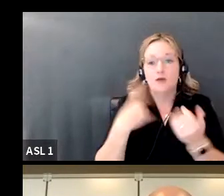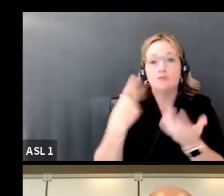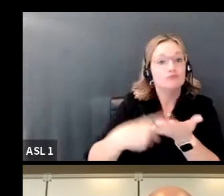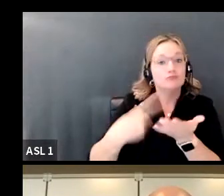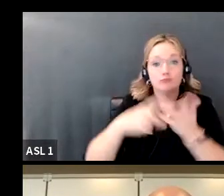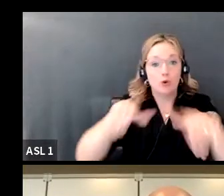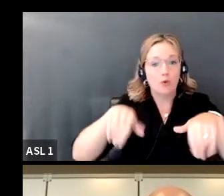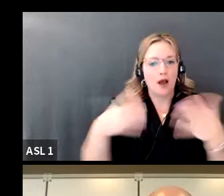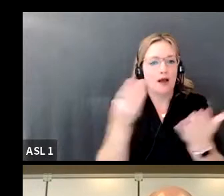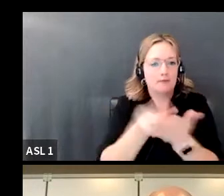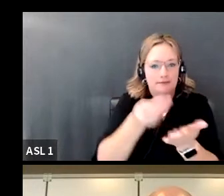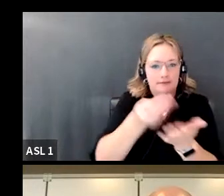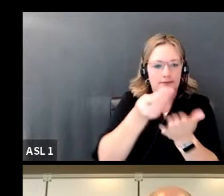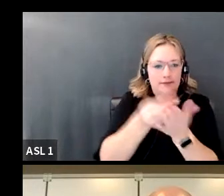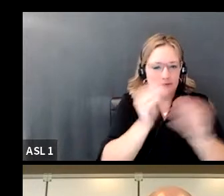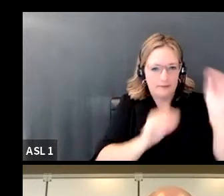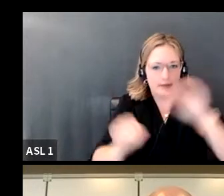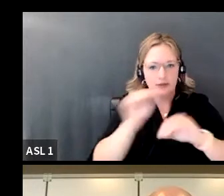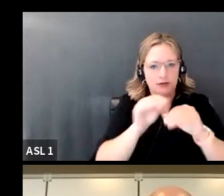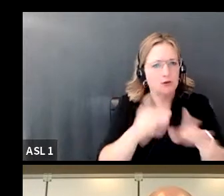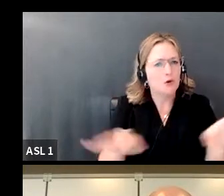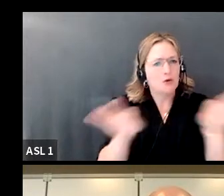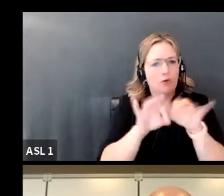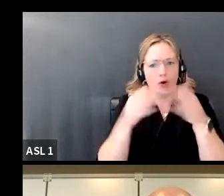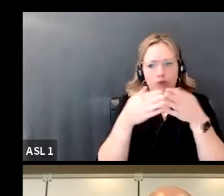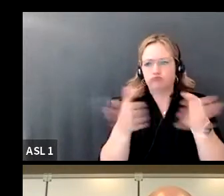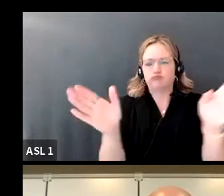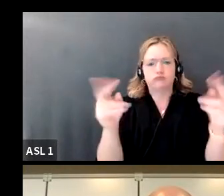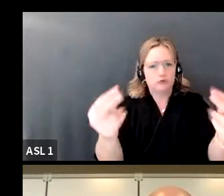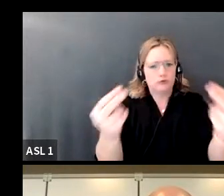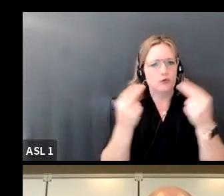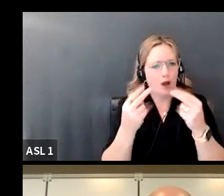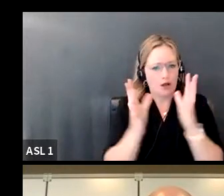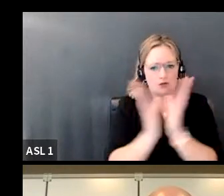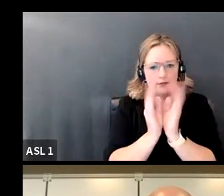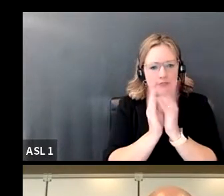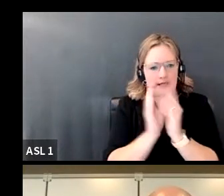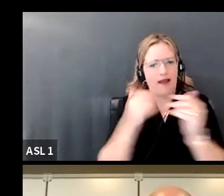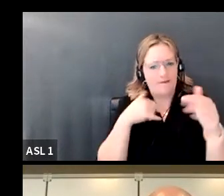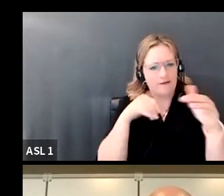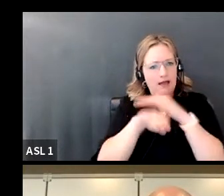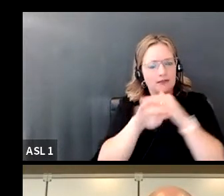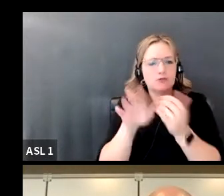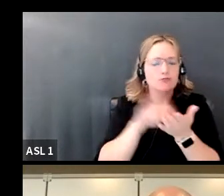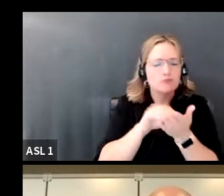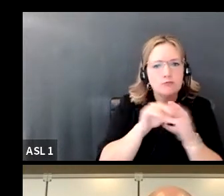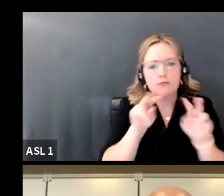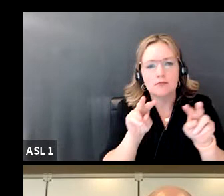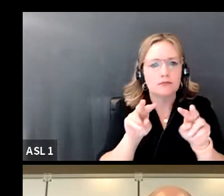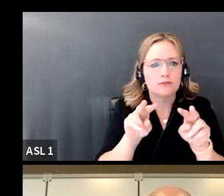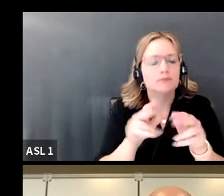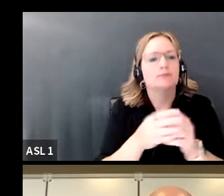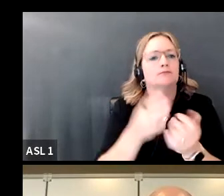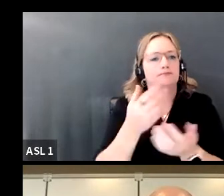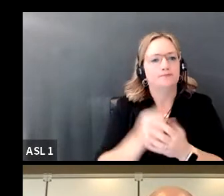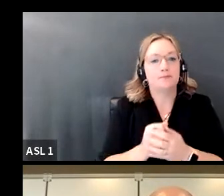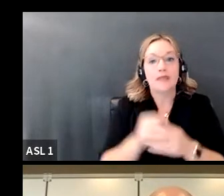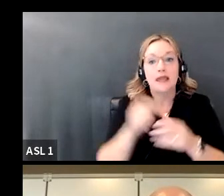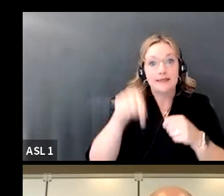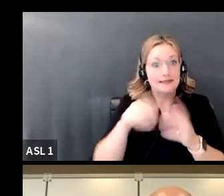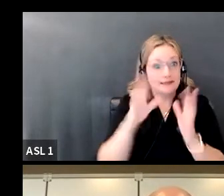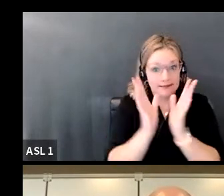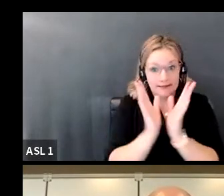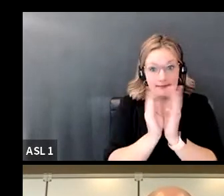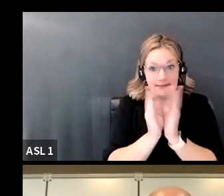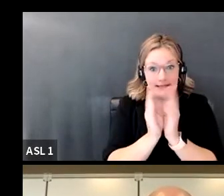we wanted to ensure greater access for the public to watch this meeting given this meeting is being held electronically i want to